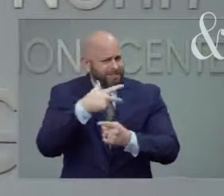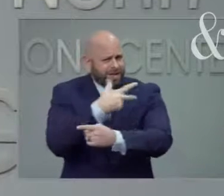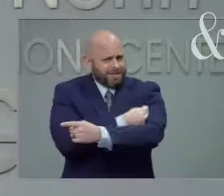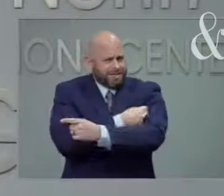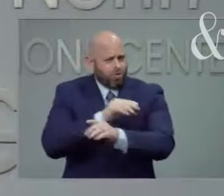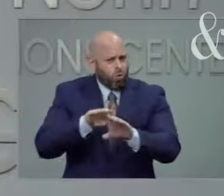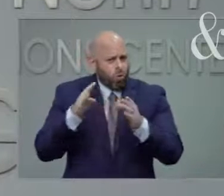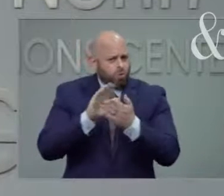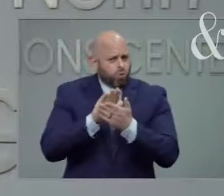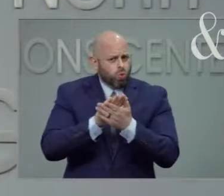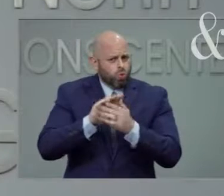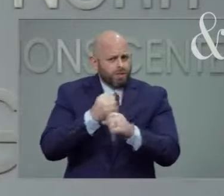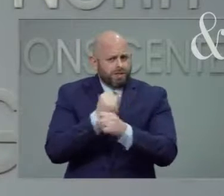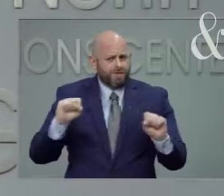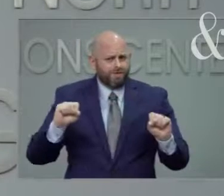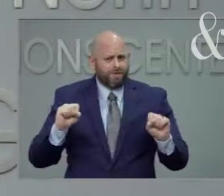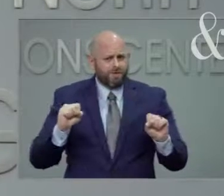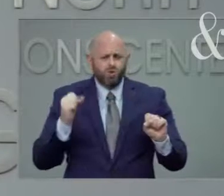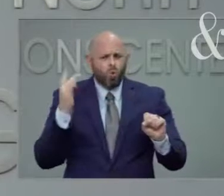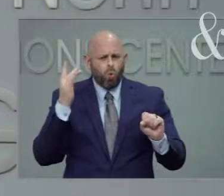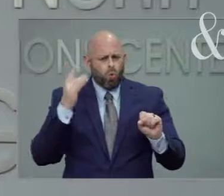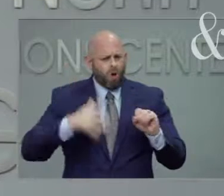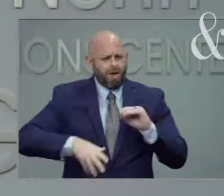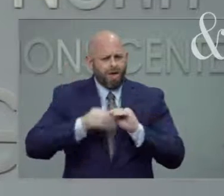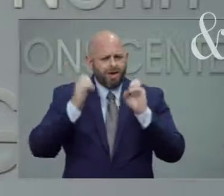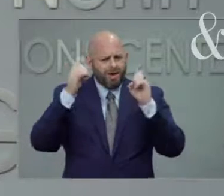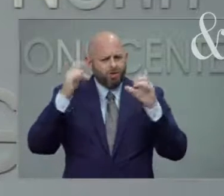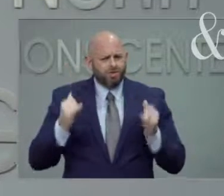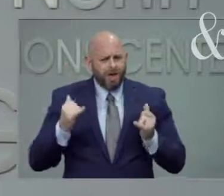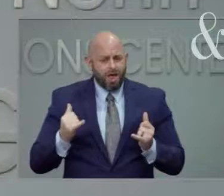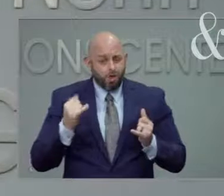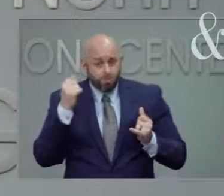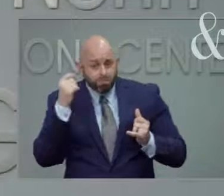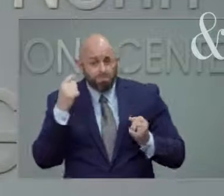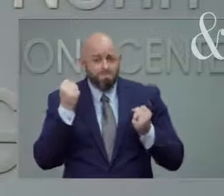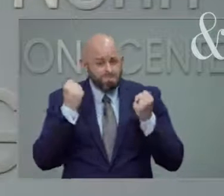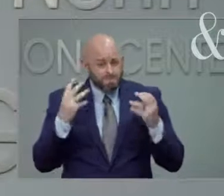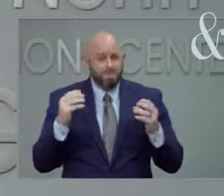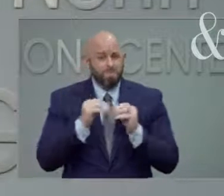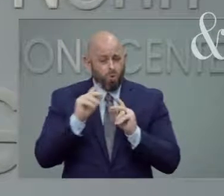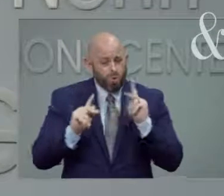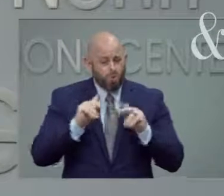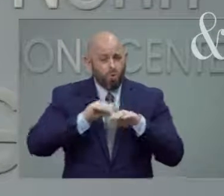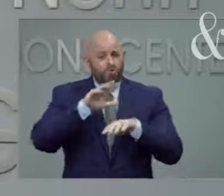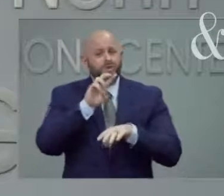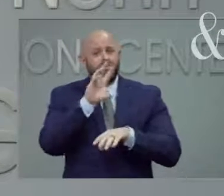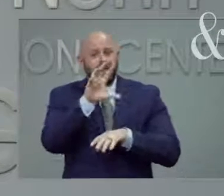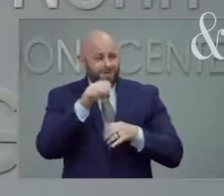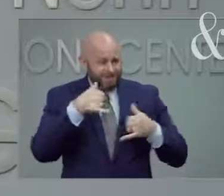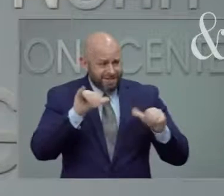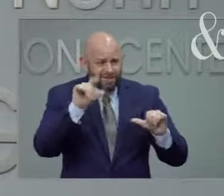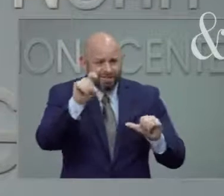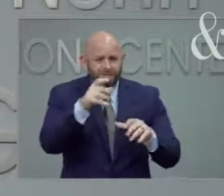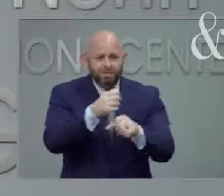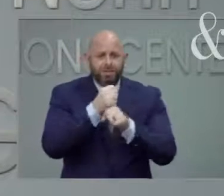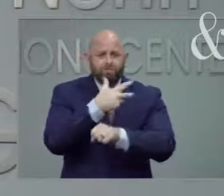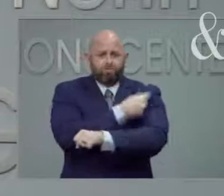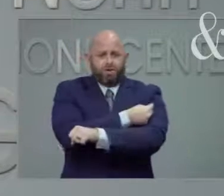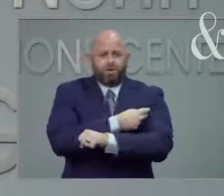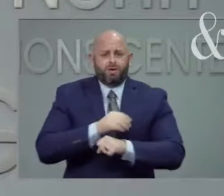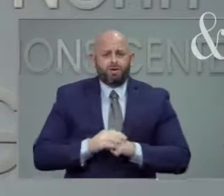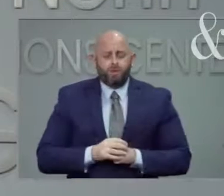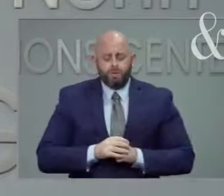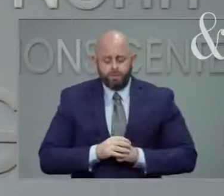wait until more of your 65 and up population has received the shot? Well, this is one of the reasons why the state is